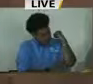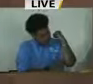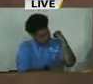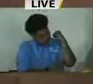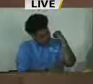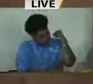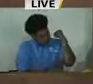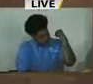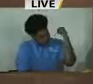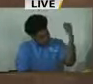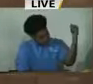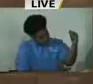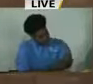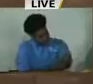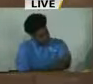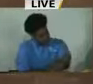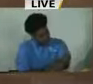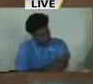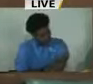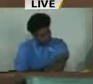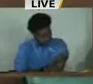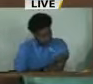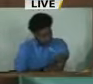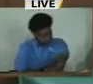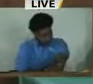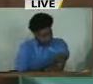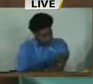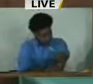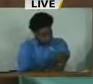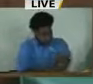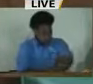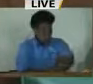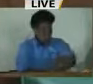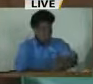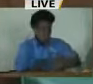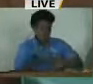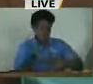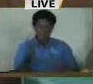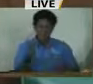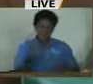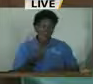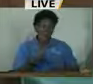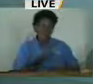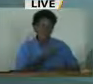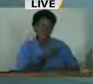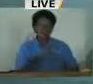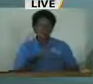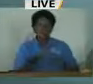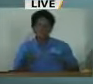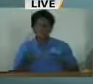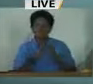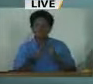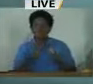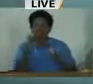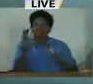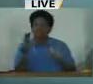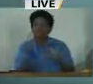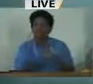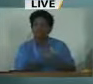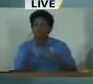a far advanced stage in terms of criminal charges